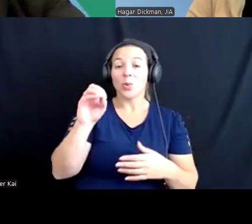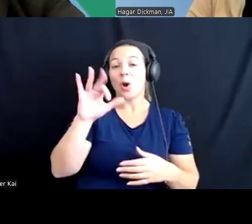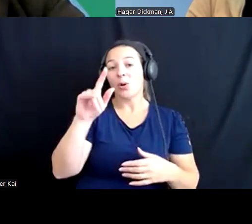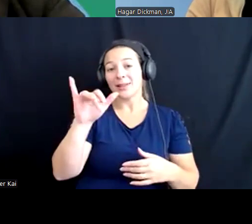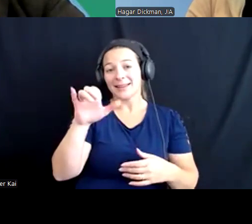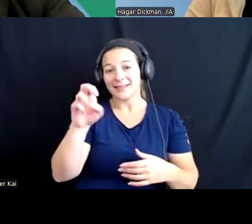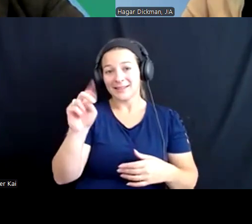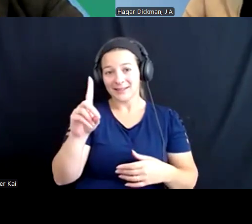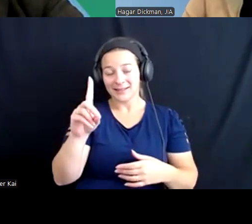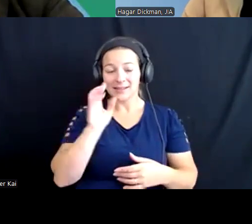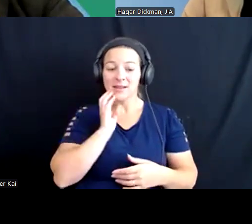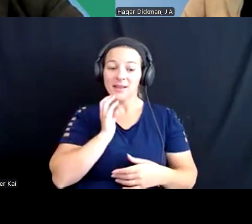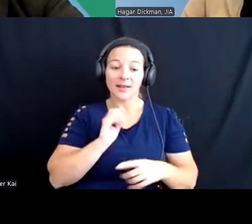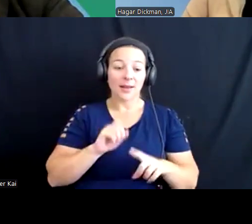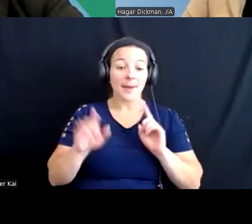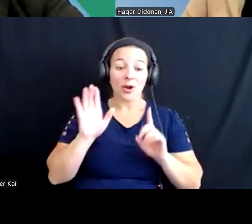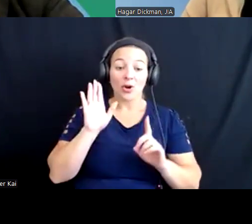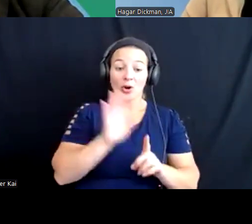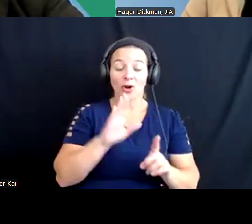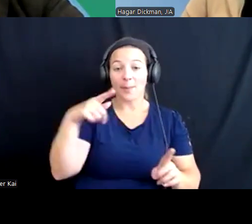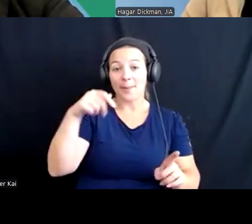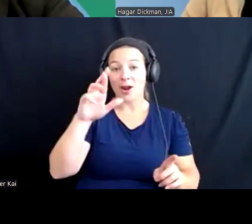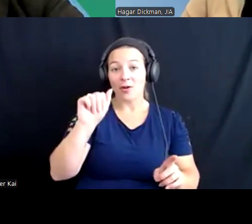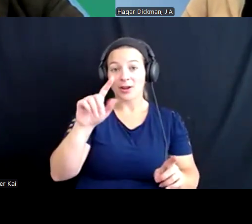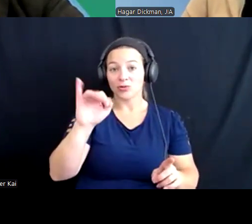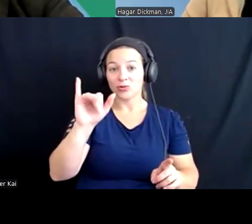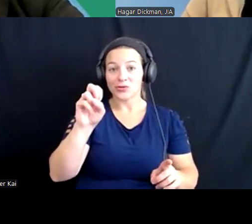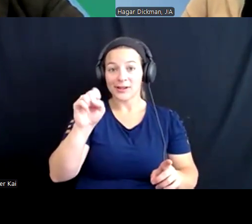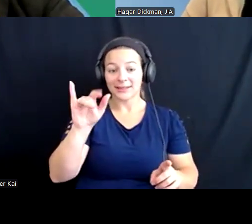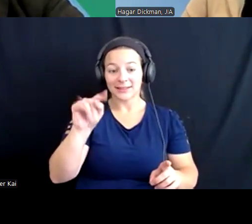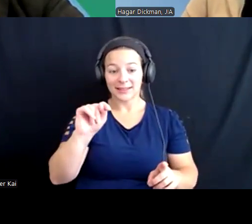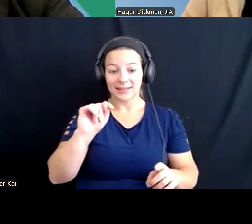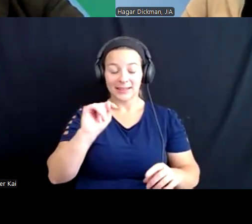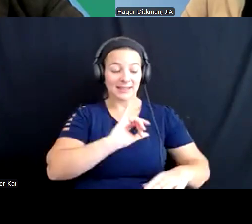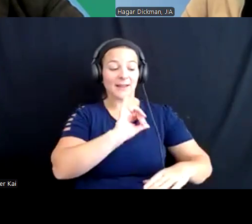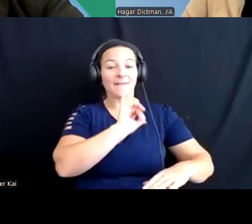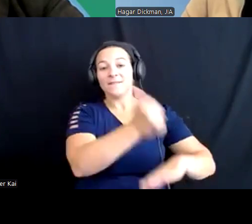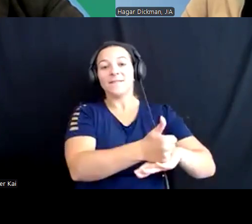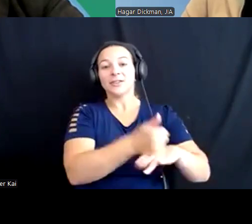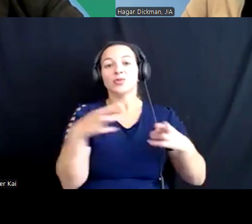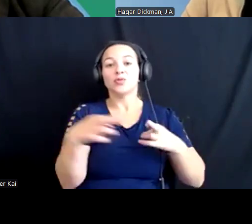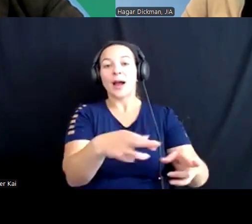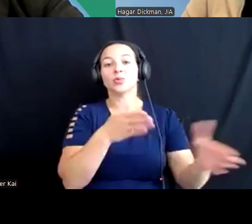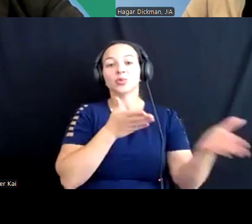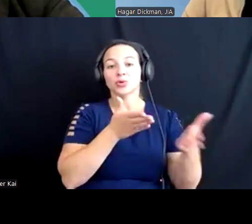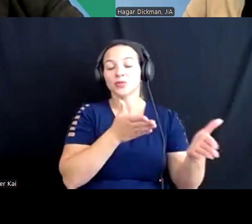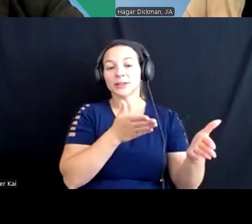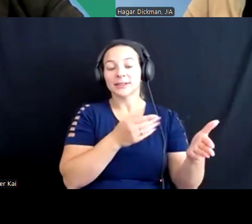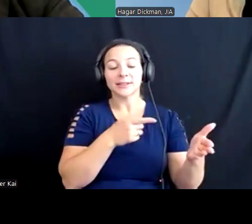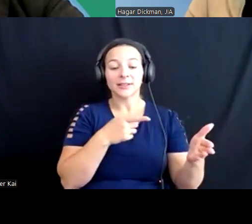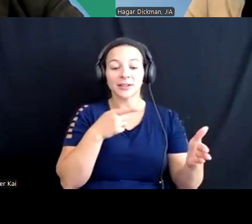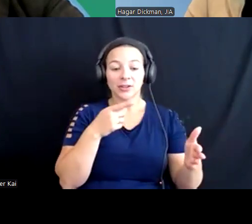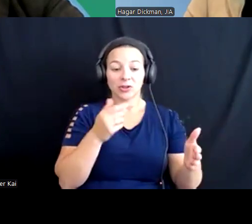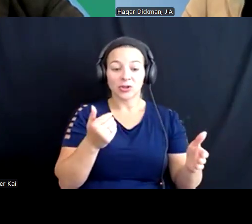her paratransit is fixed to the fixed route services, she's within